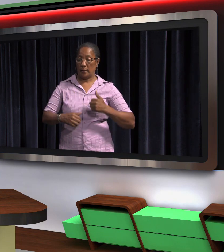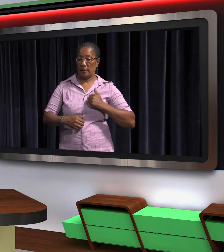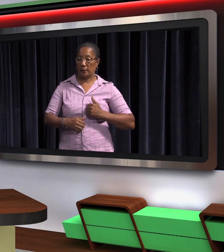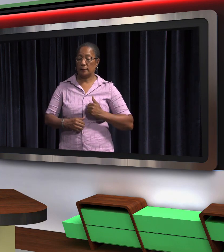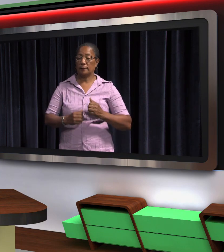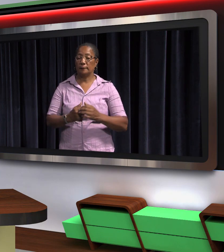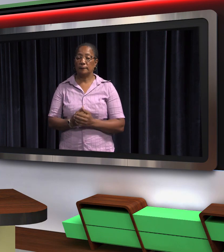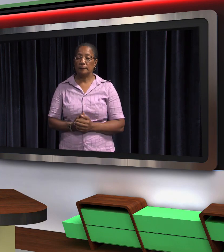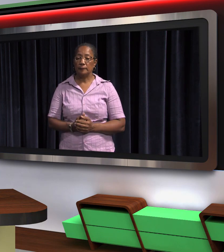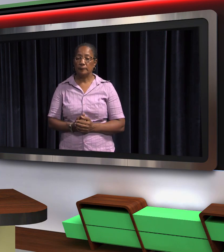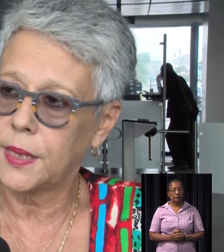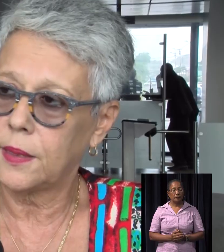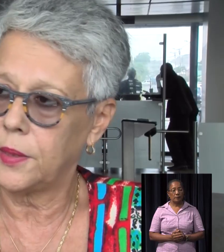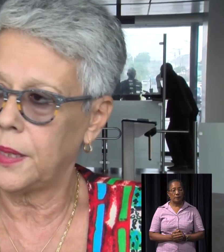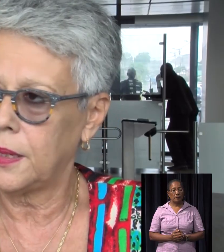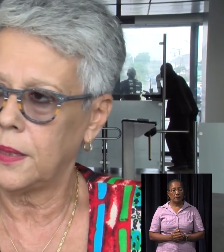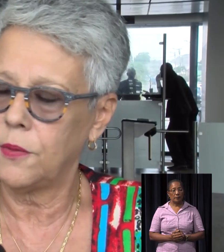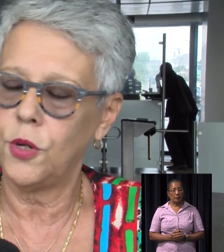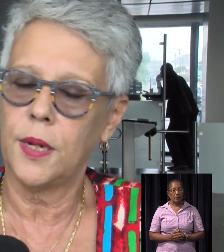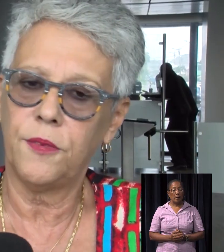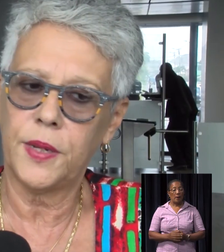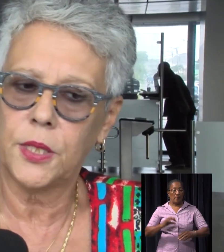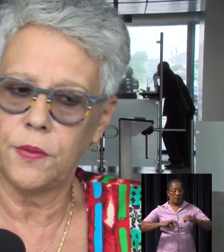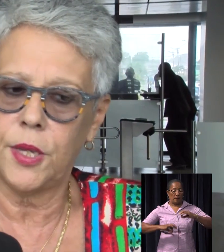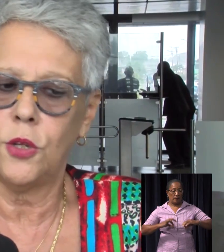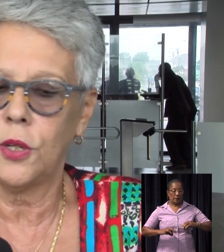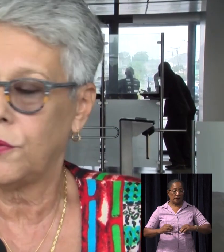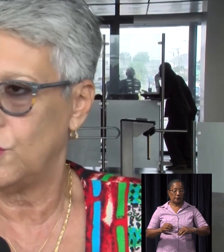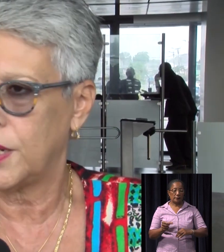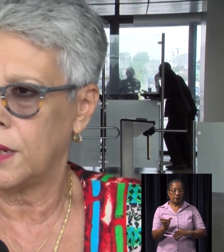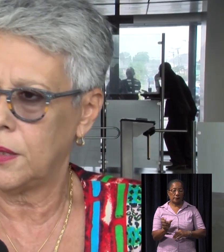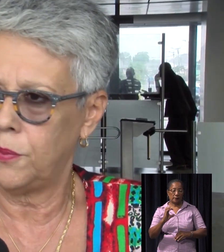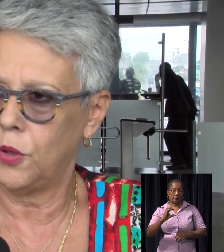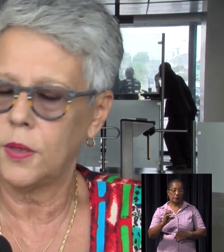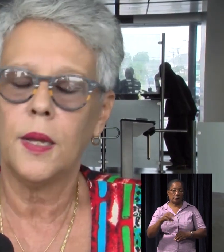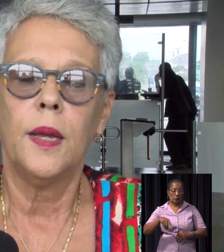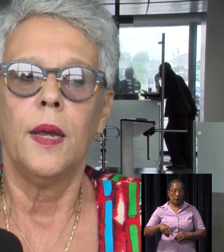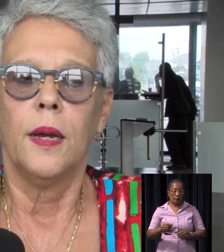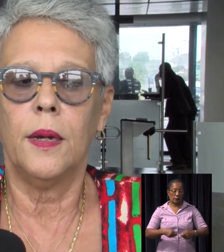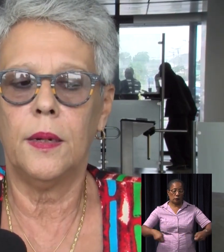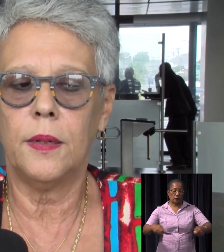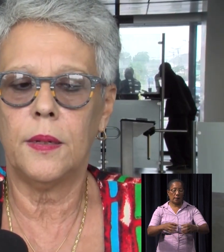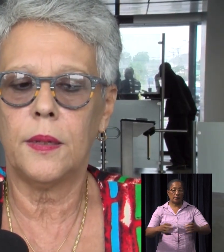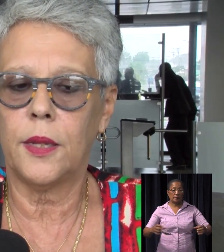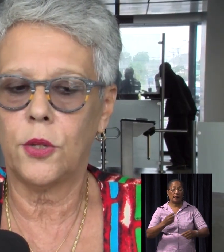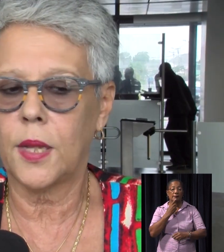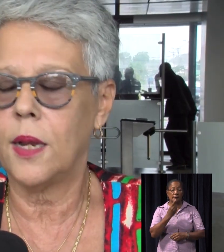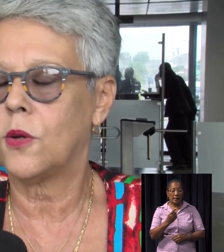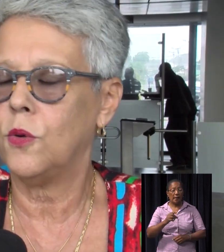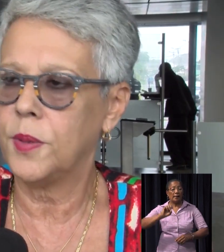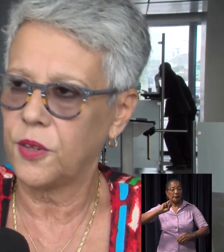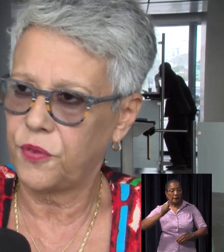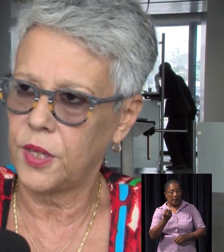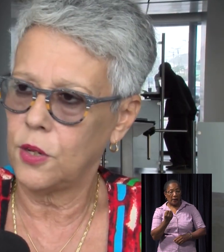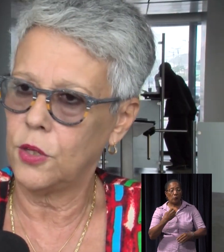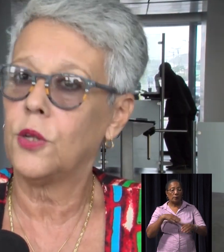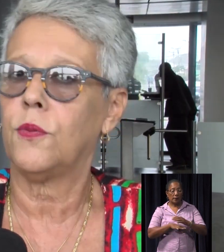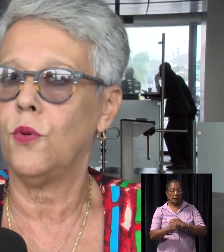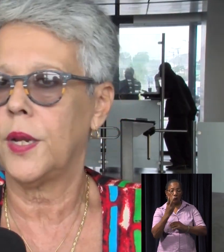roof over their head. Minister Christine Polak of Social Affairs said that in this